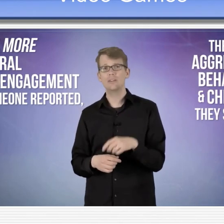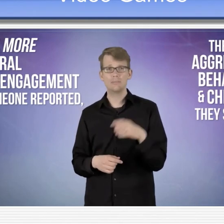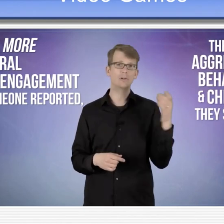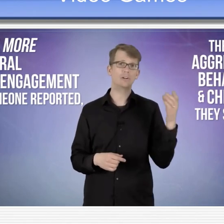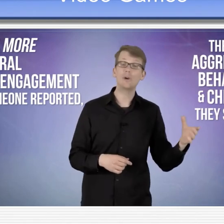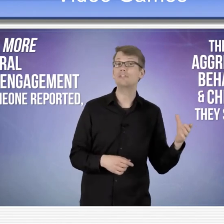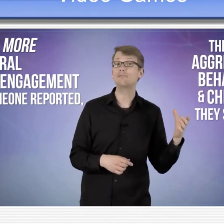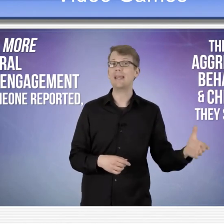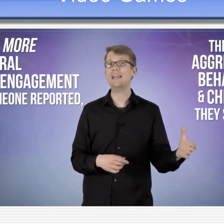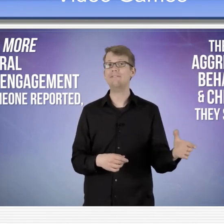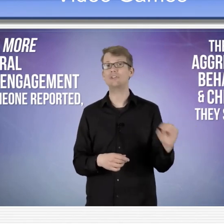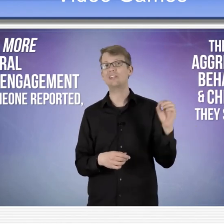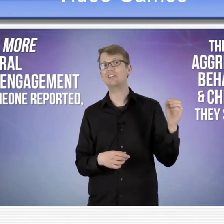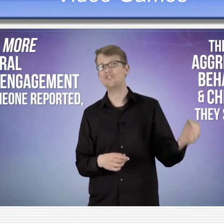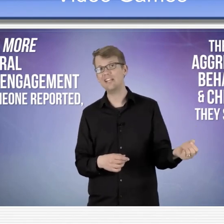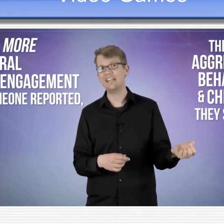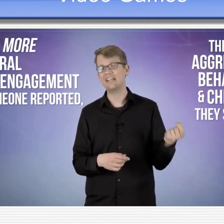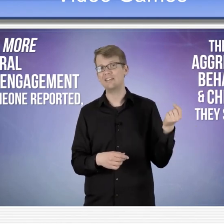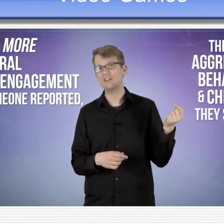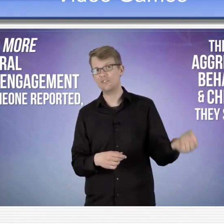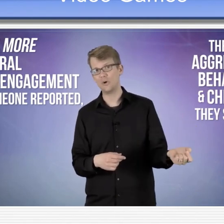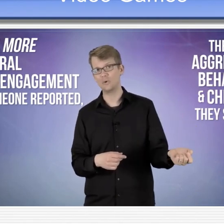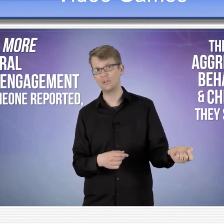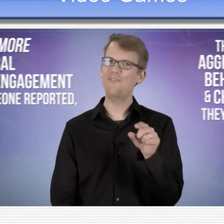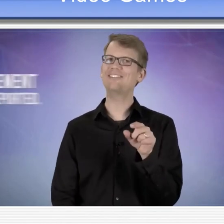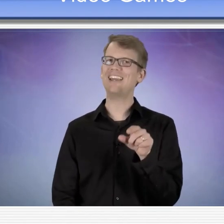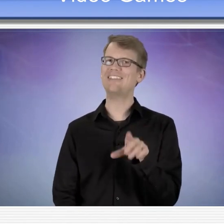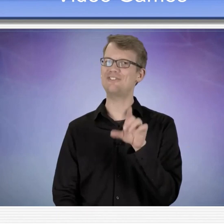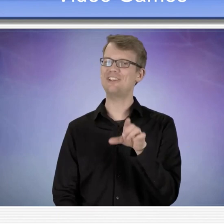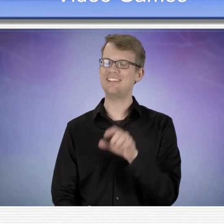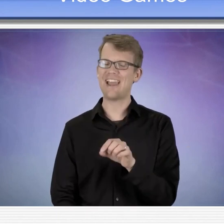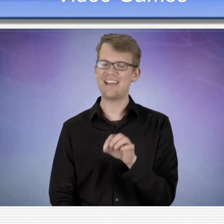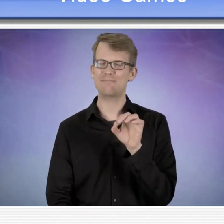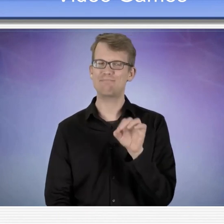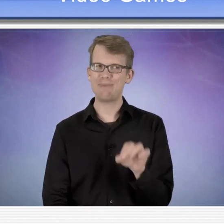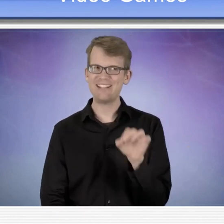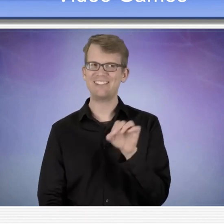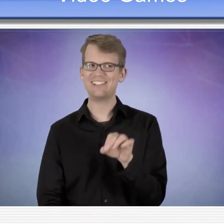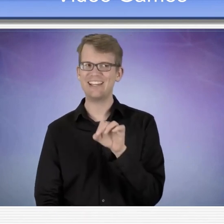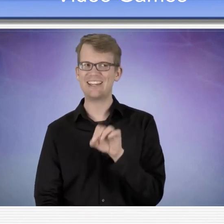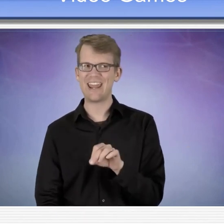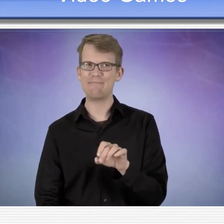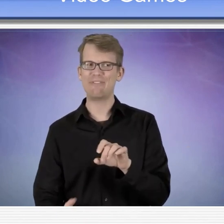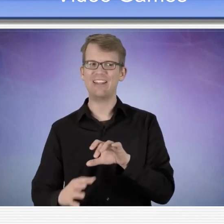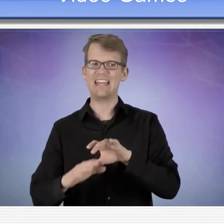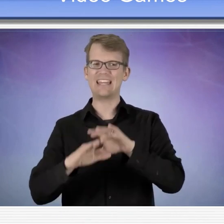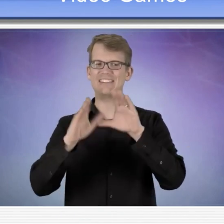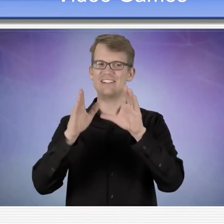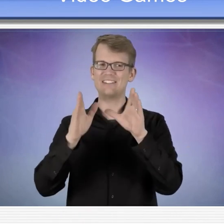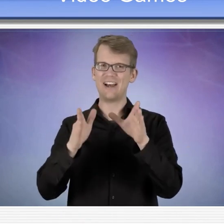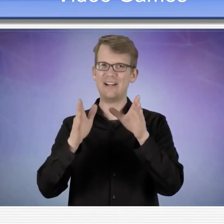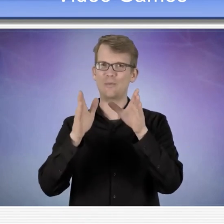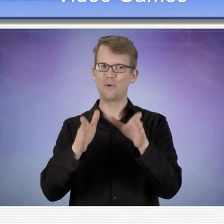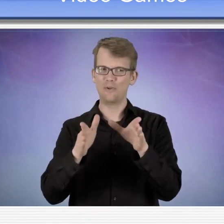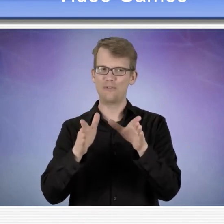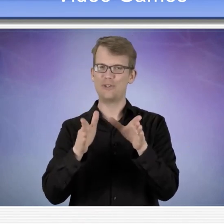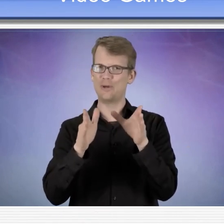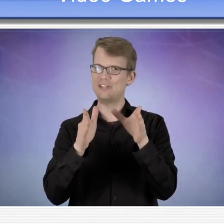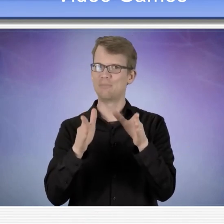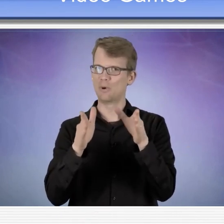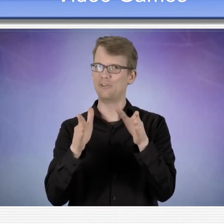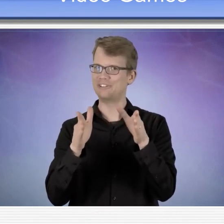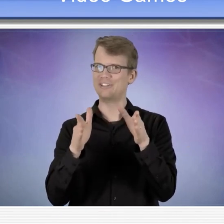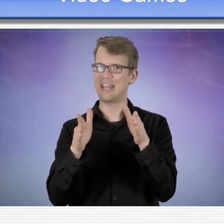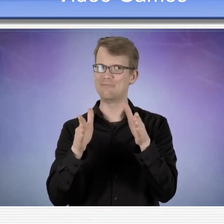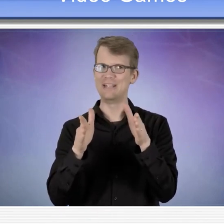reported, the more aggressive behaviors and cheating they showed. I will say that GTA is basically a game that, like, its entire worldview